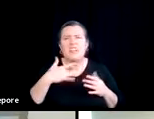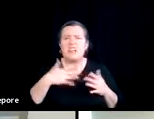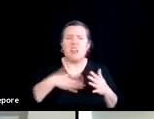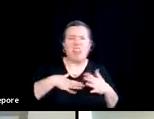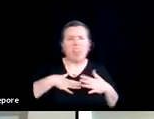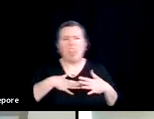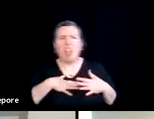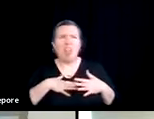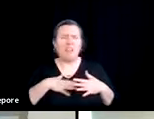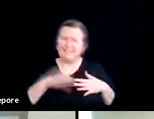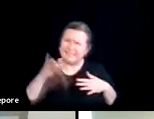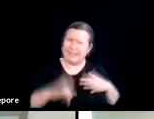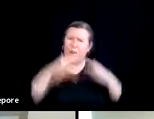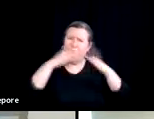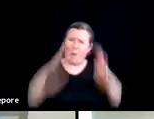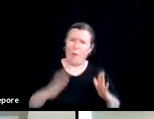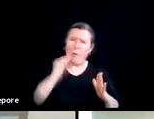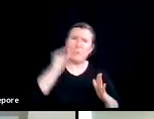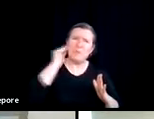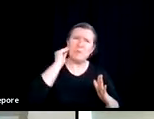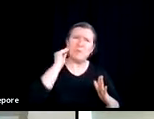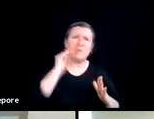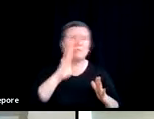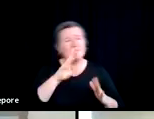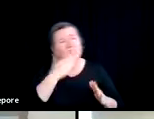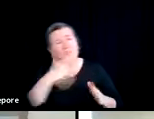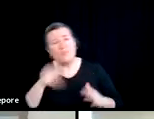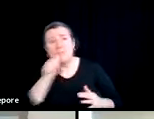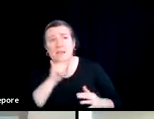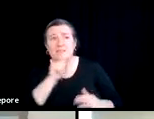Thank you for your patience as the vaccine, without question,